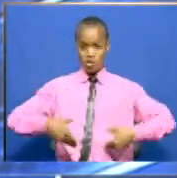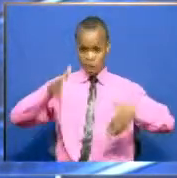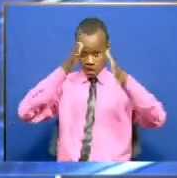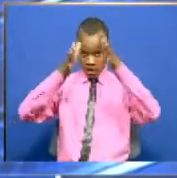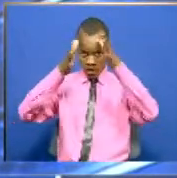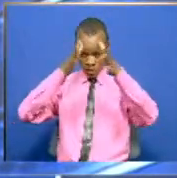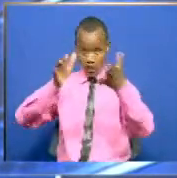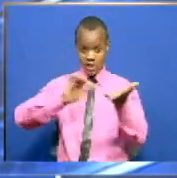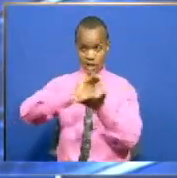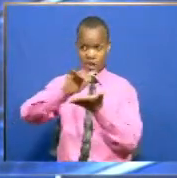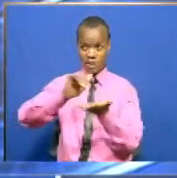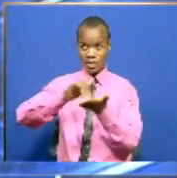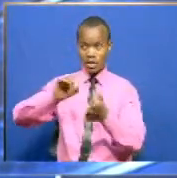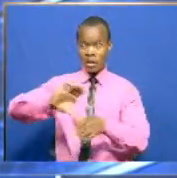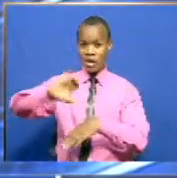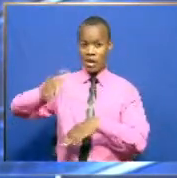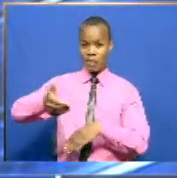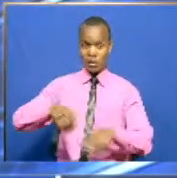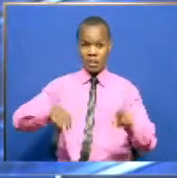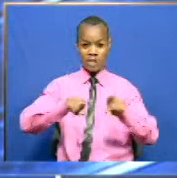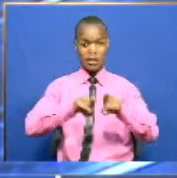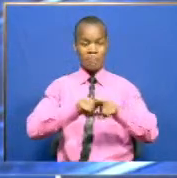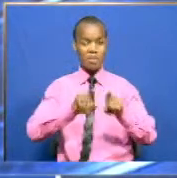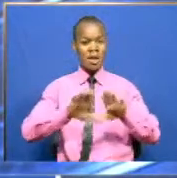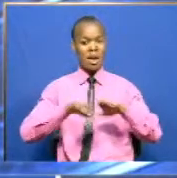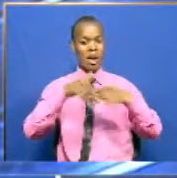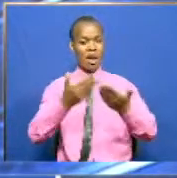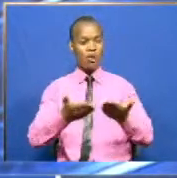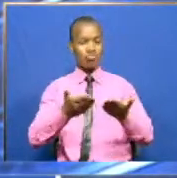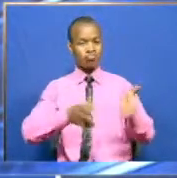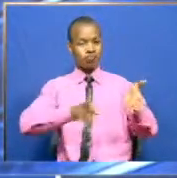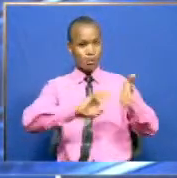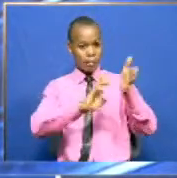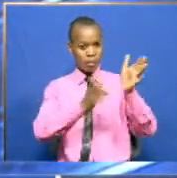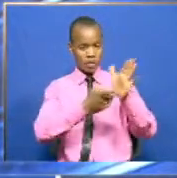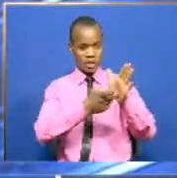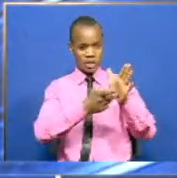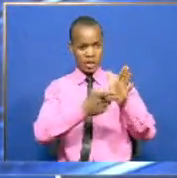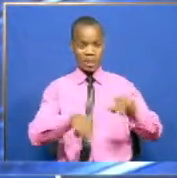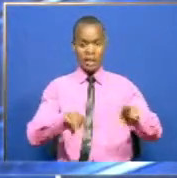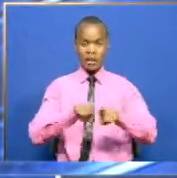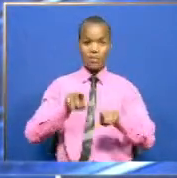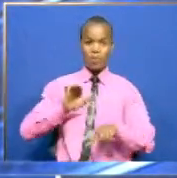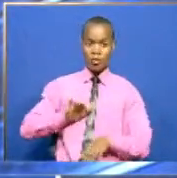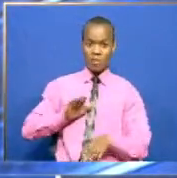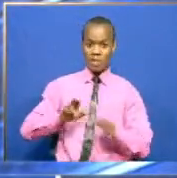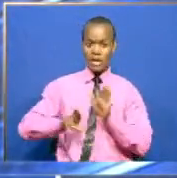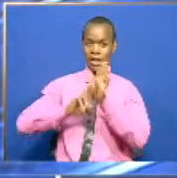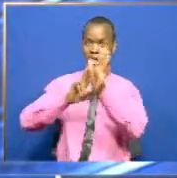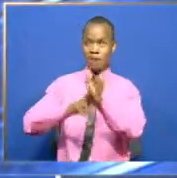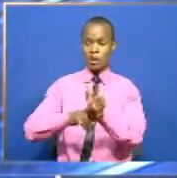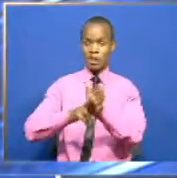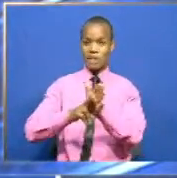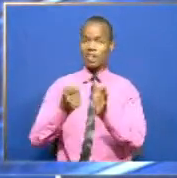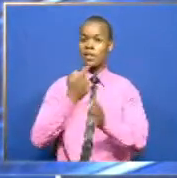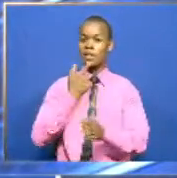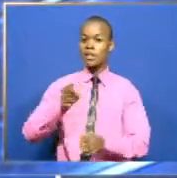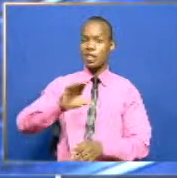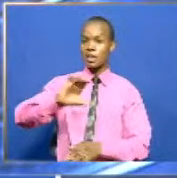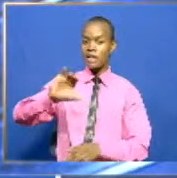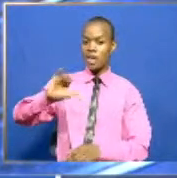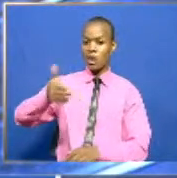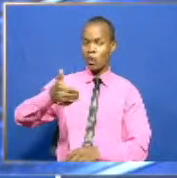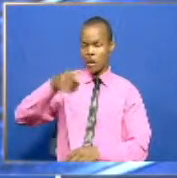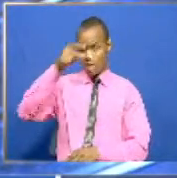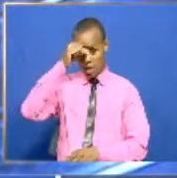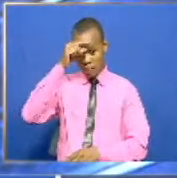at the county, questioning the sustainability of the project. The woman representative is accusing the county administration of